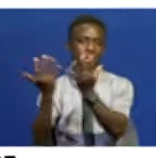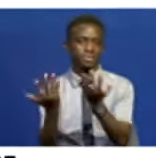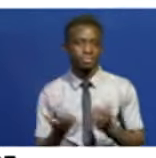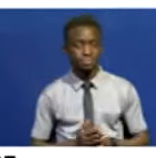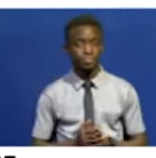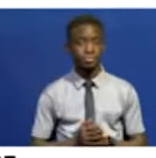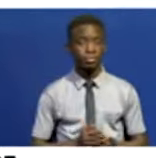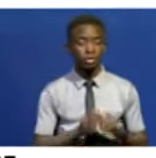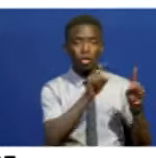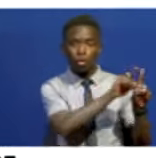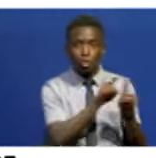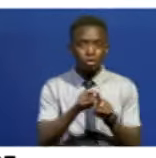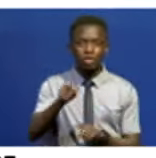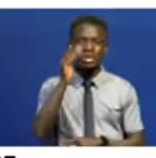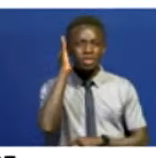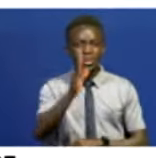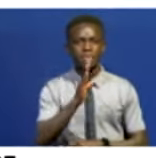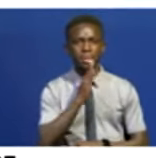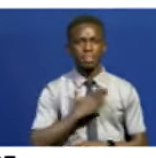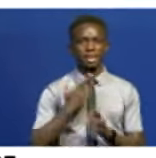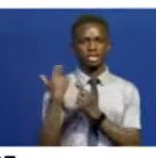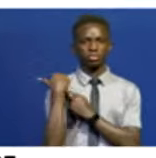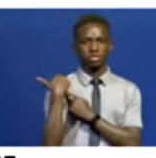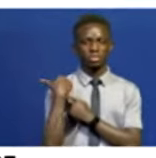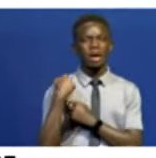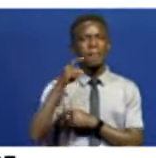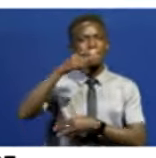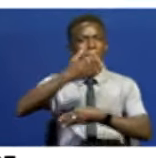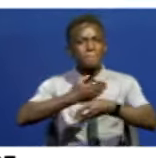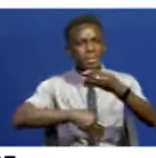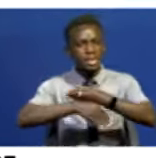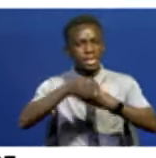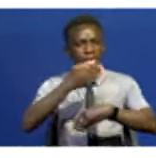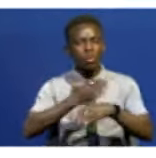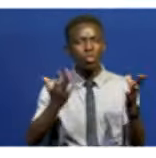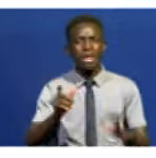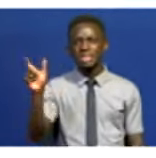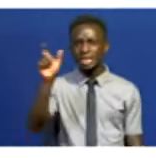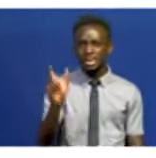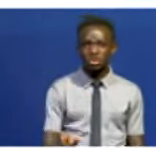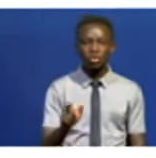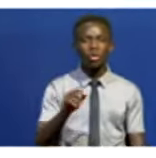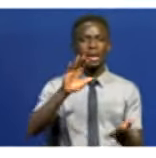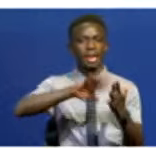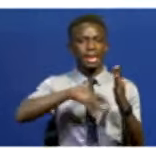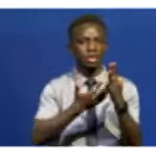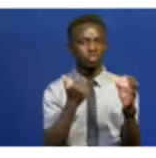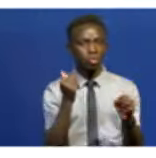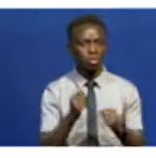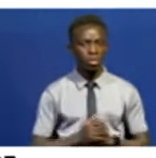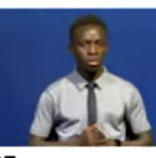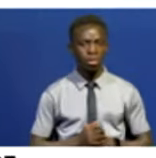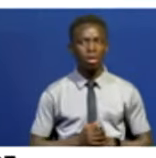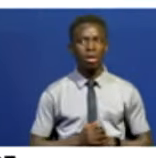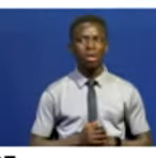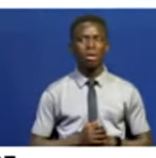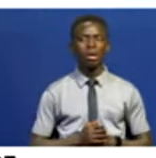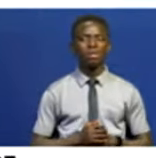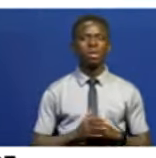will also be my responsibility to build the regional networks, the